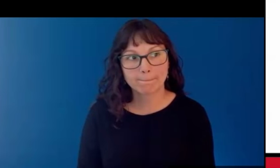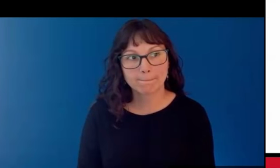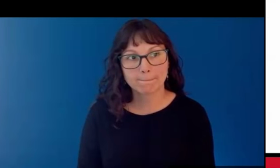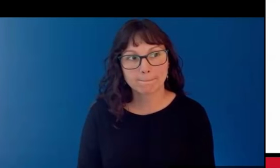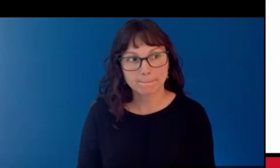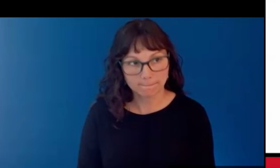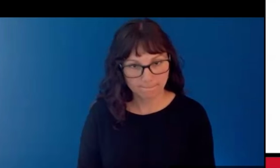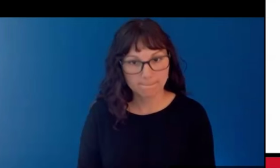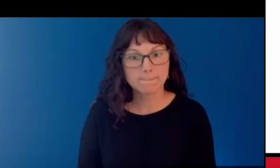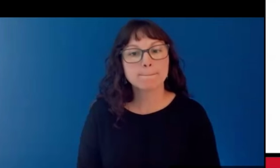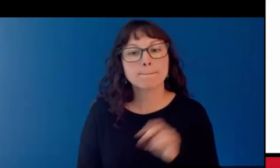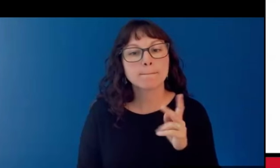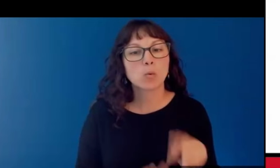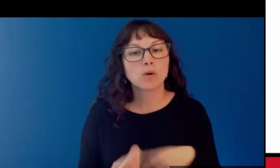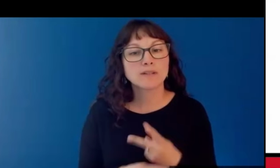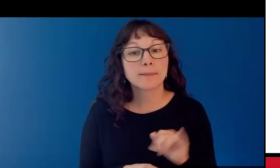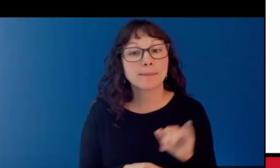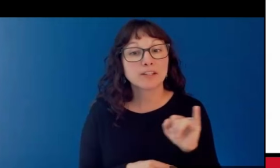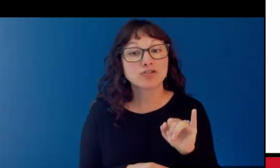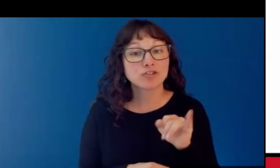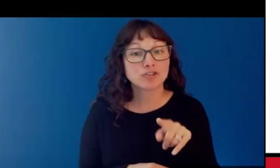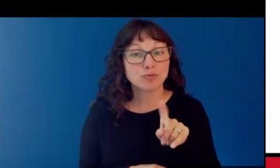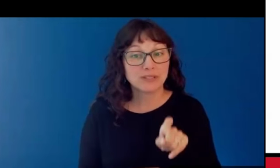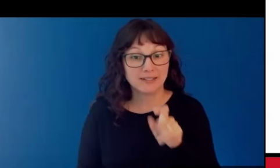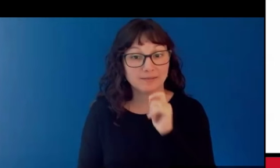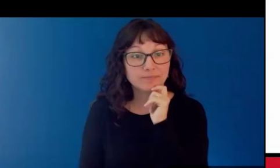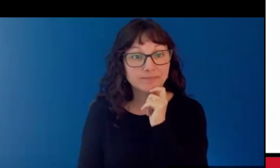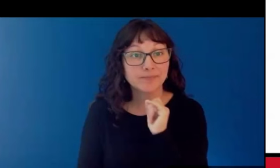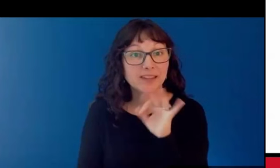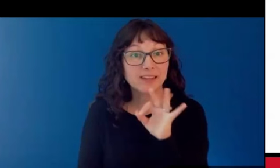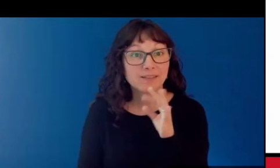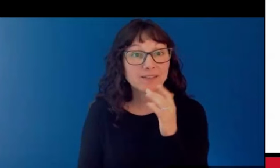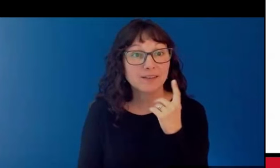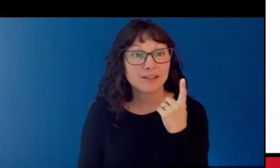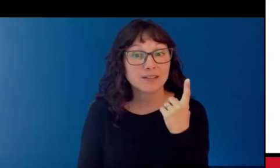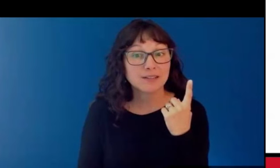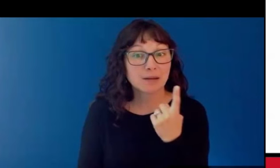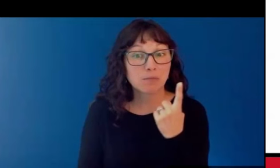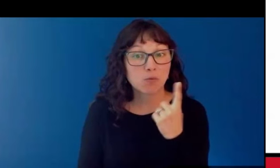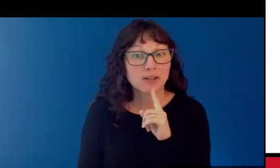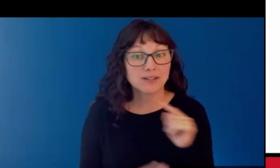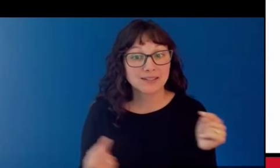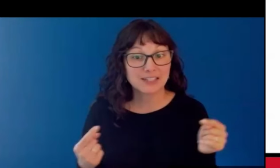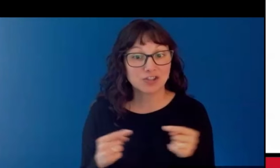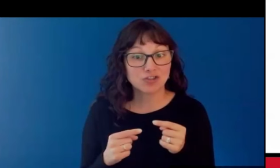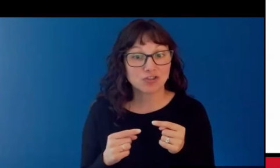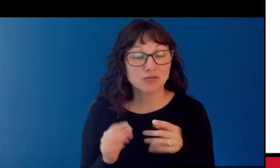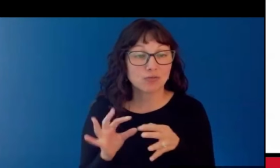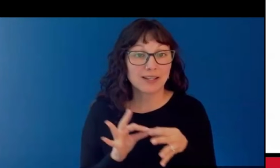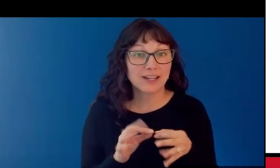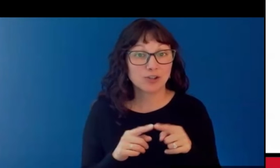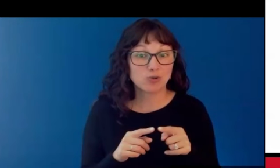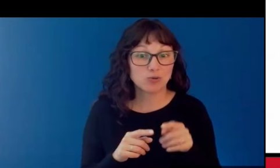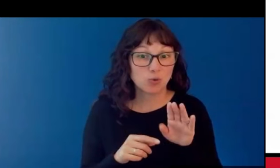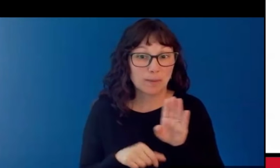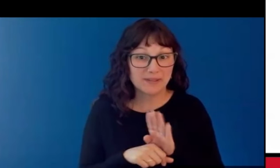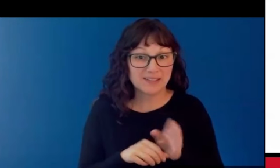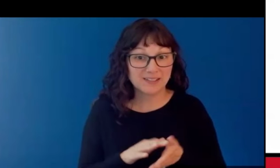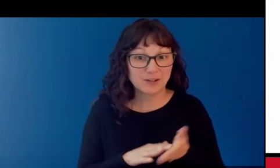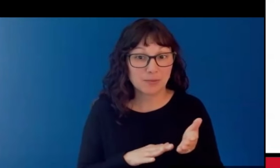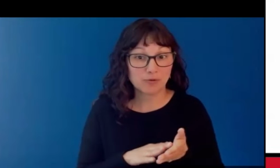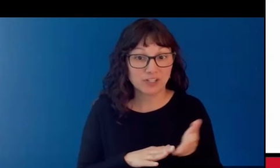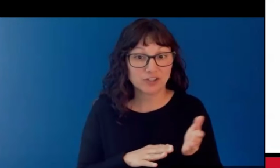All right, so what type of insurance do you need if someone is injured or related to the operation of your